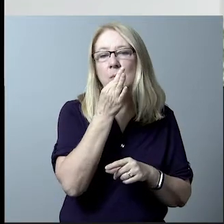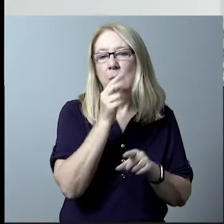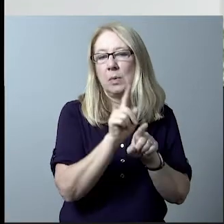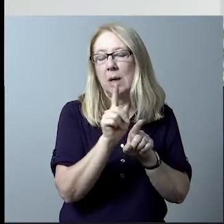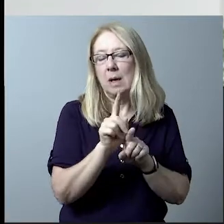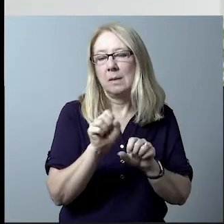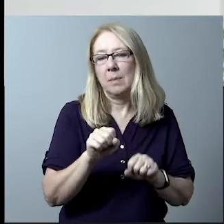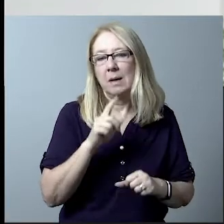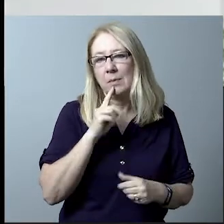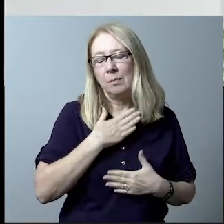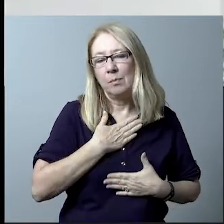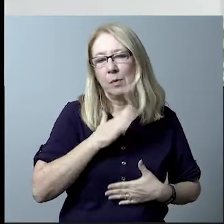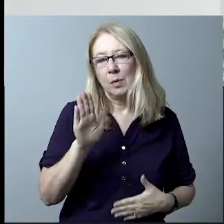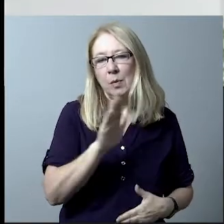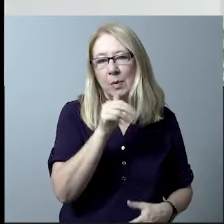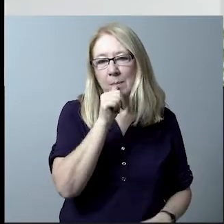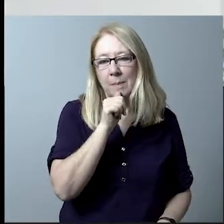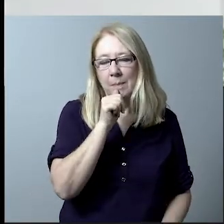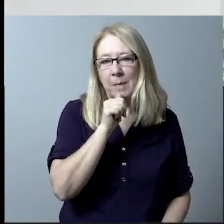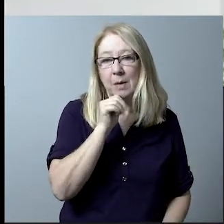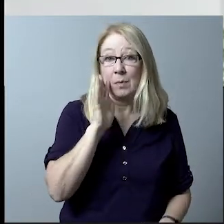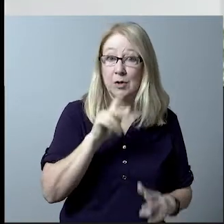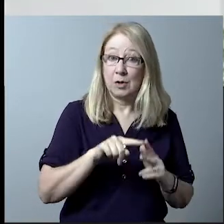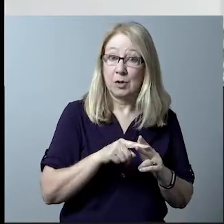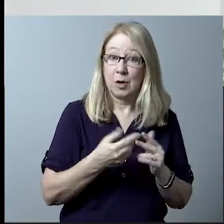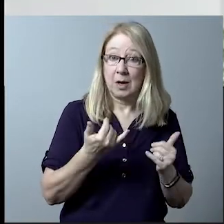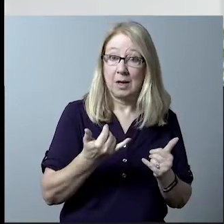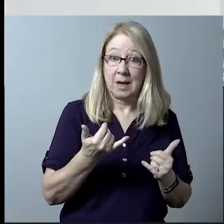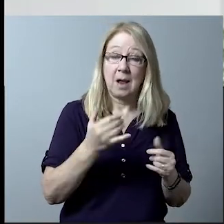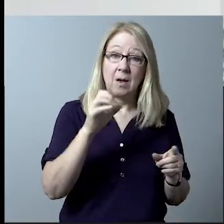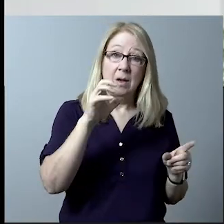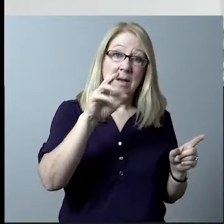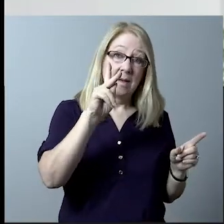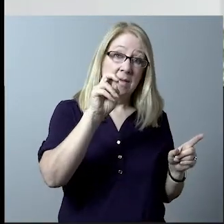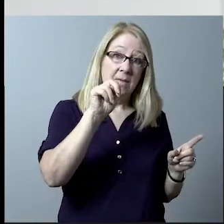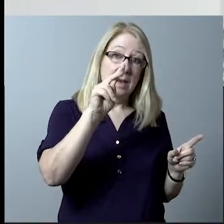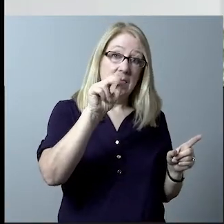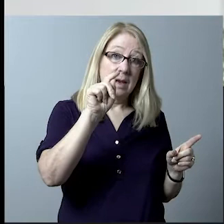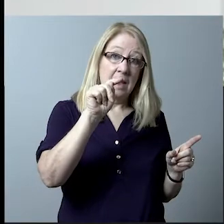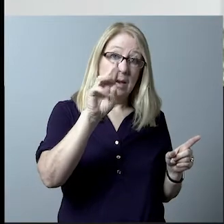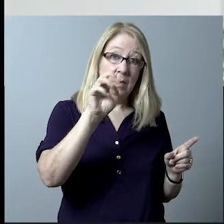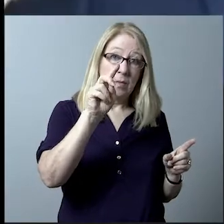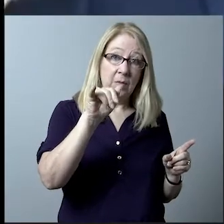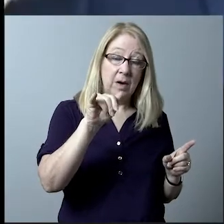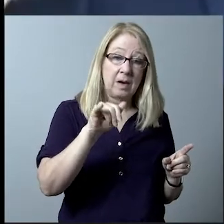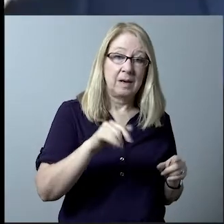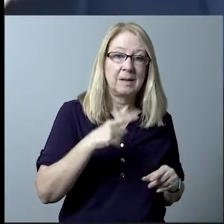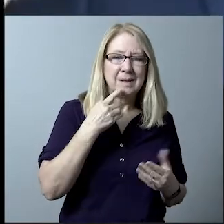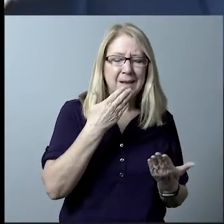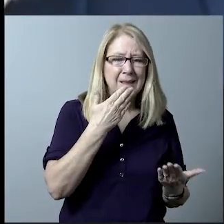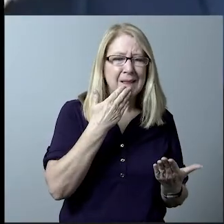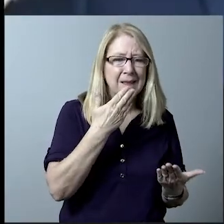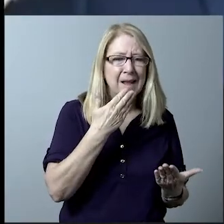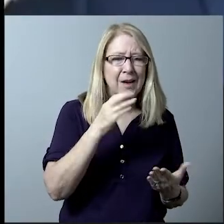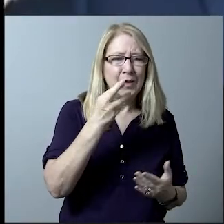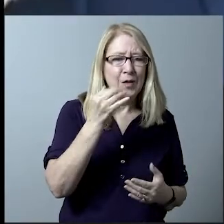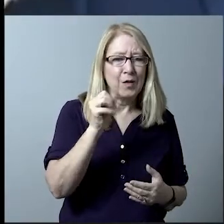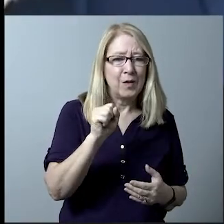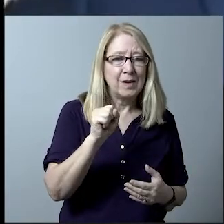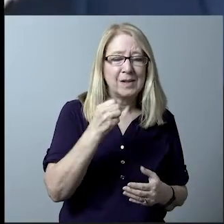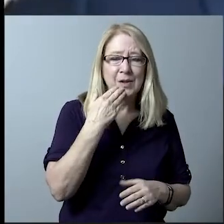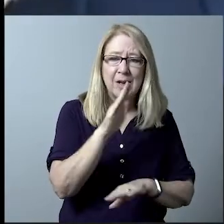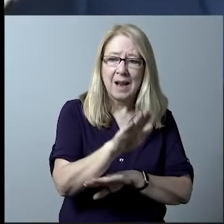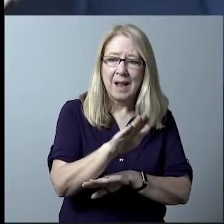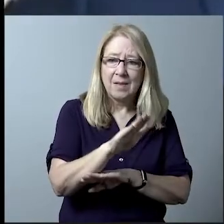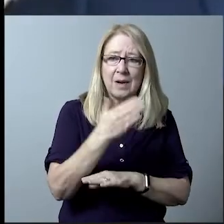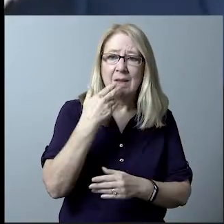with us. With that, let's get started with our program. So I'd like to introduce our Chancellor, Reddy. Chancellor. Right. Thank you, Chris. Good